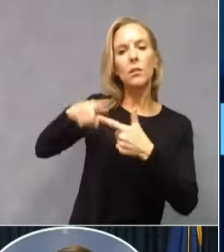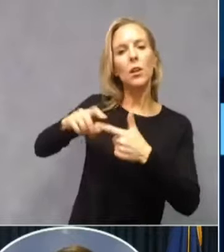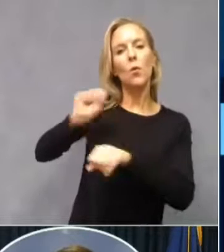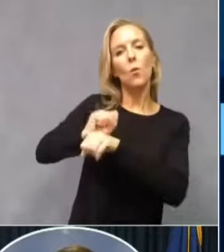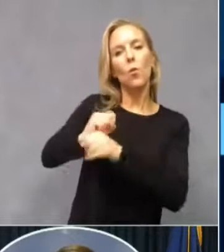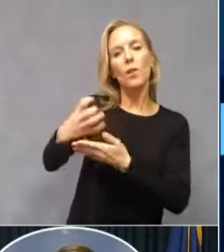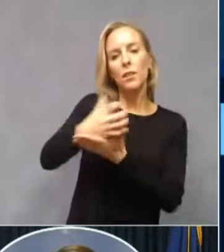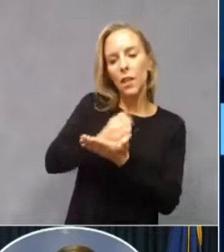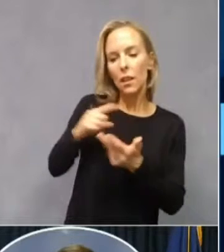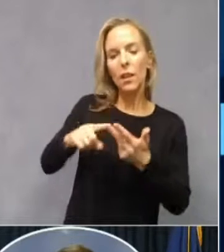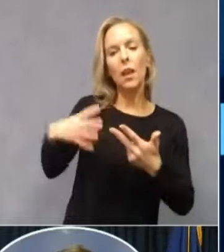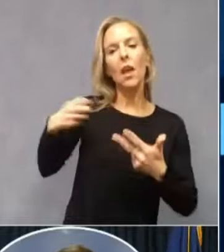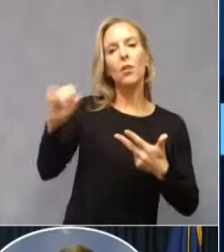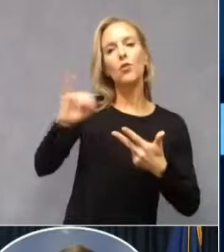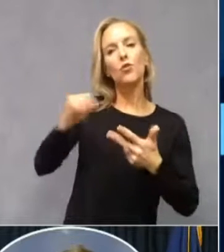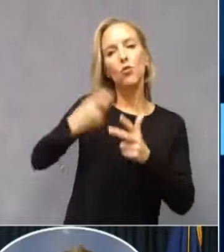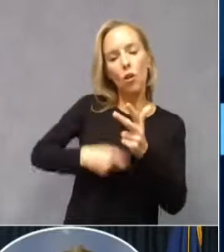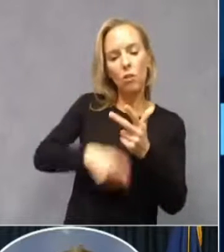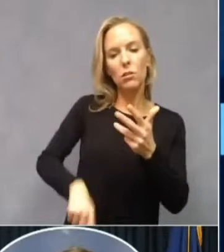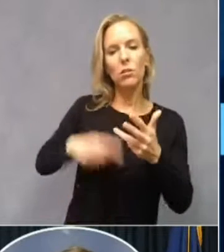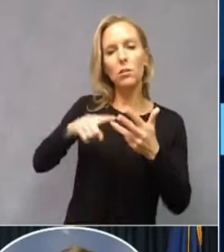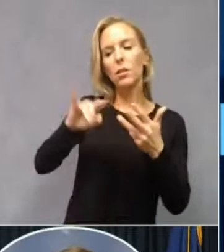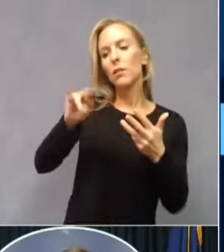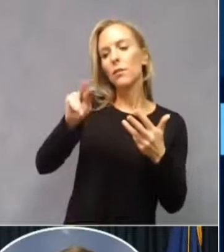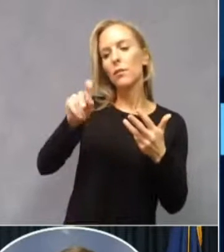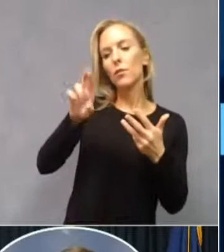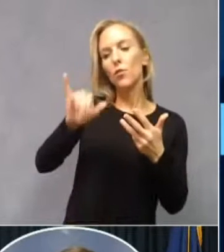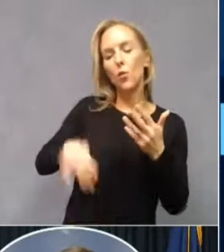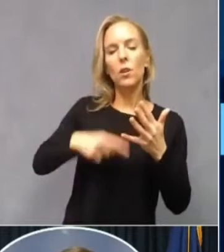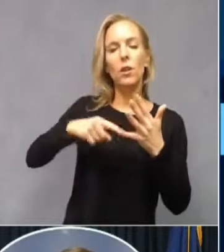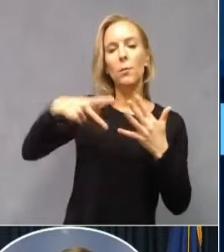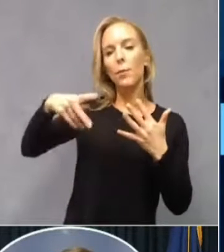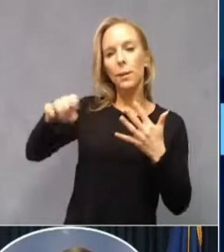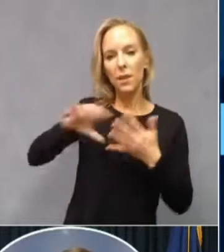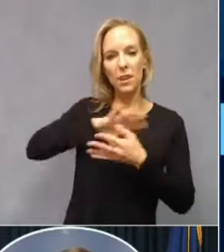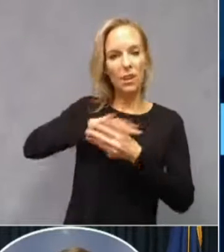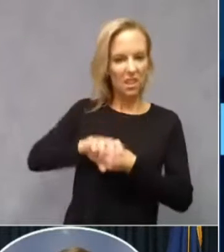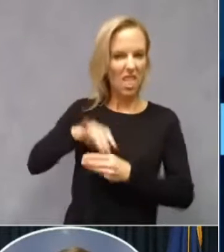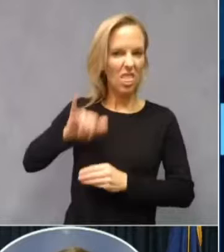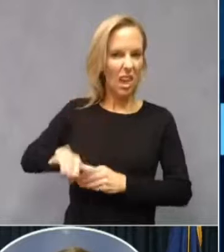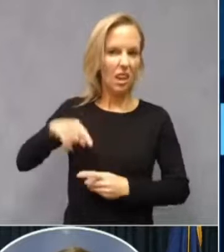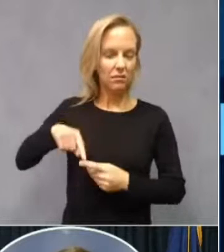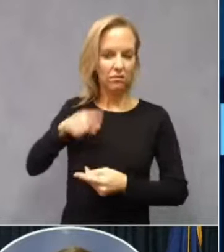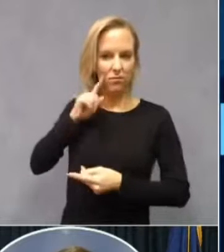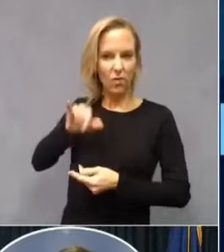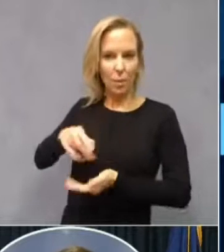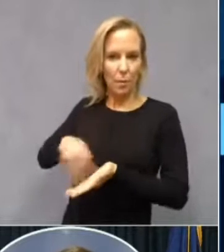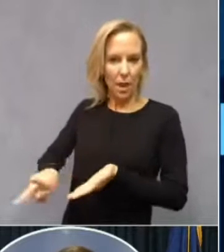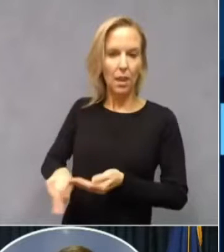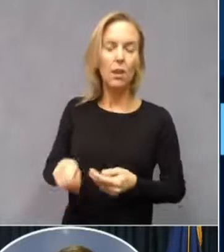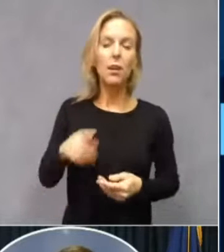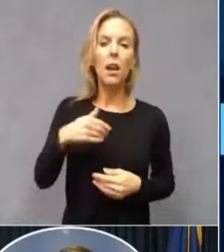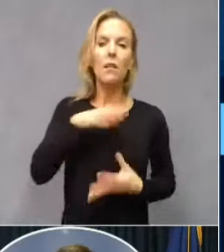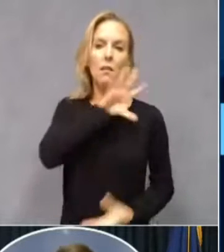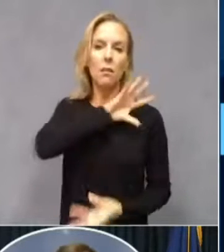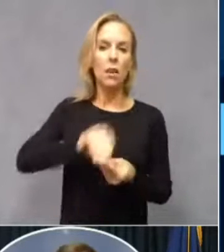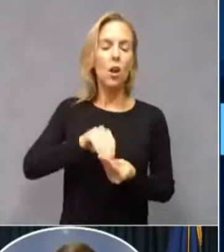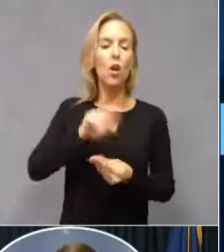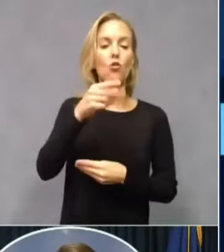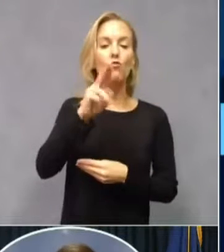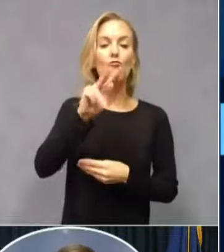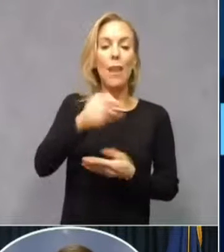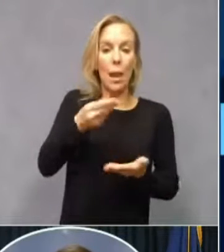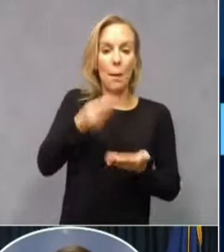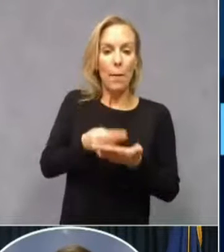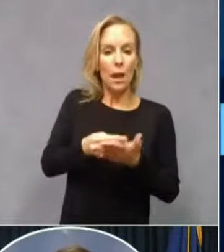insurance costs, inventory, and PPE. We have a total of $40 million in federal CARES grant money to fund this endeavor. We